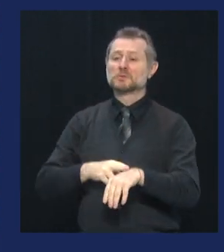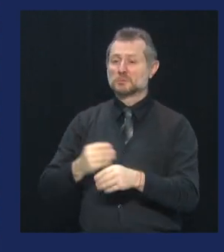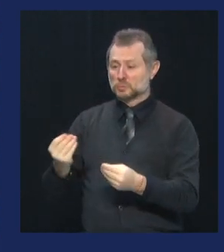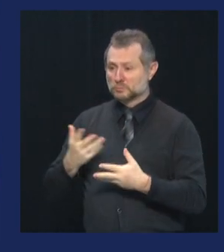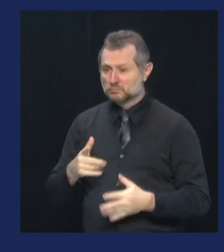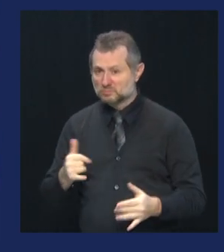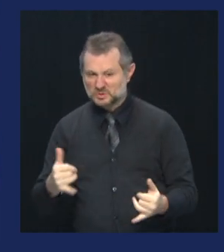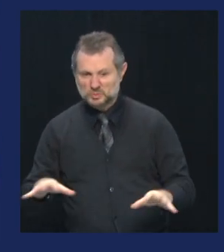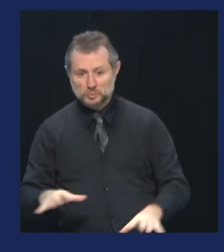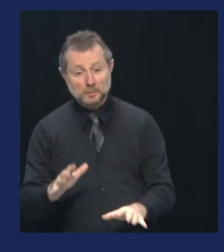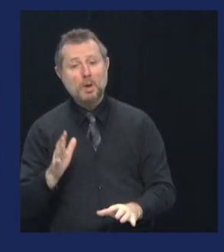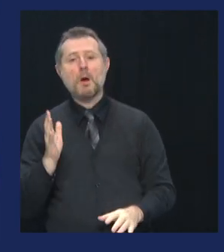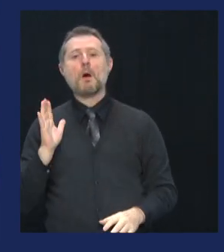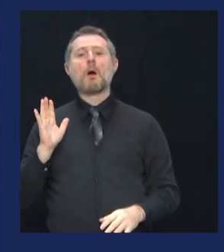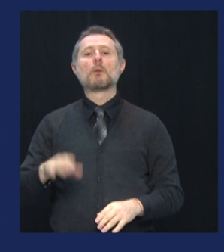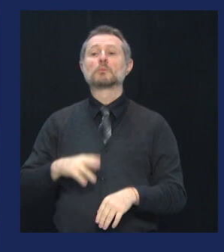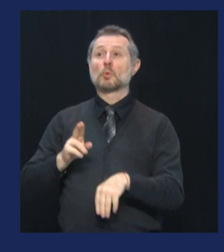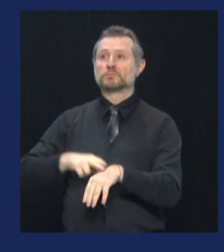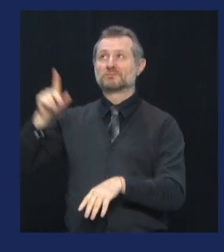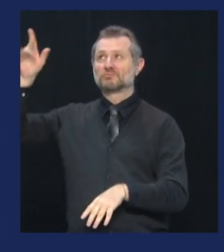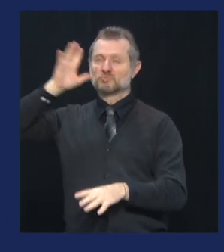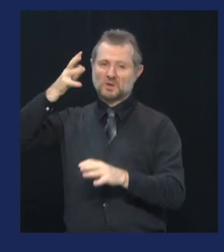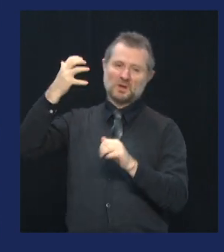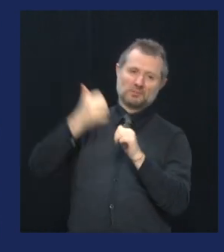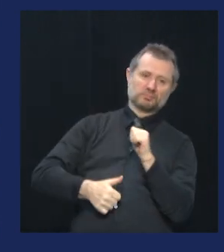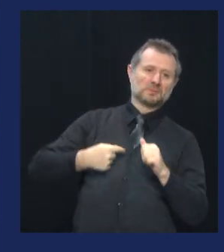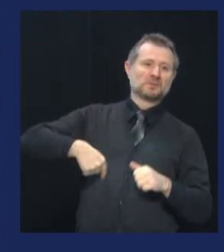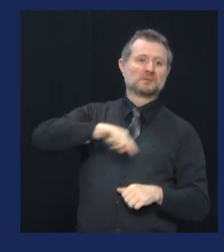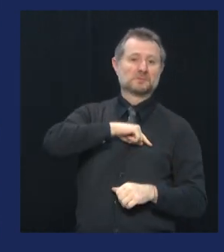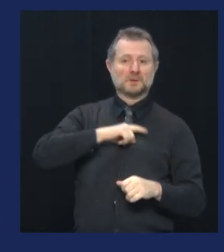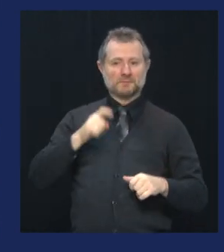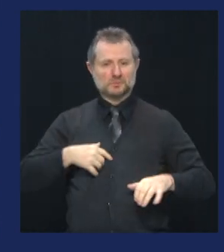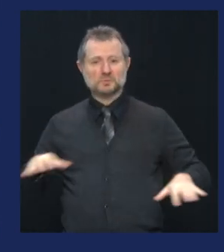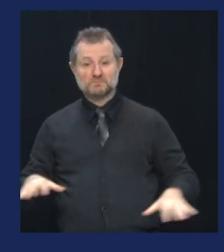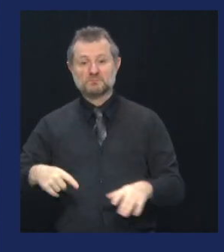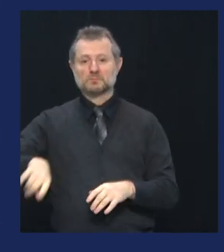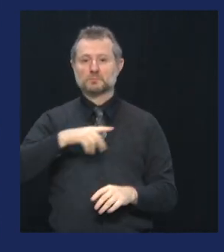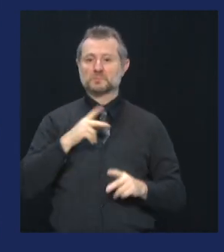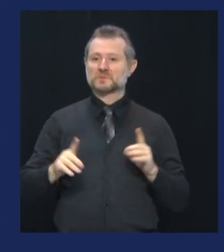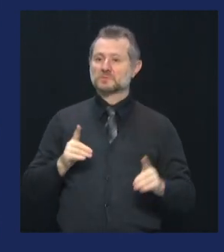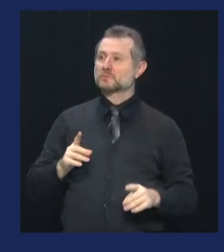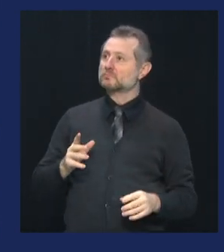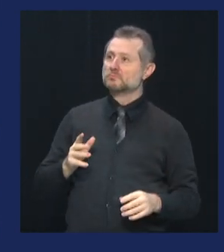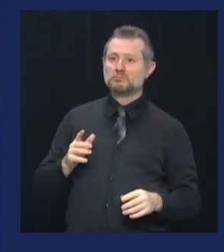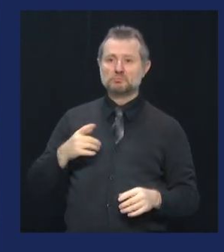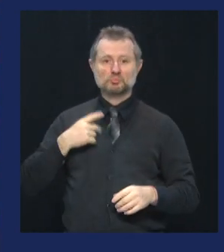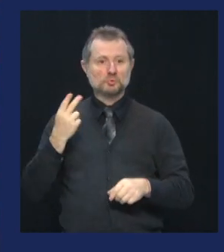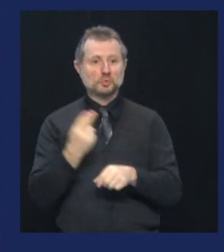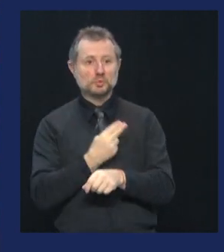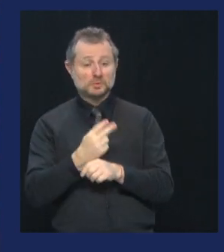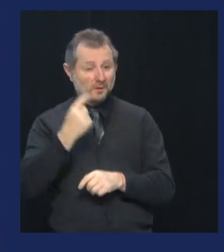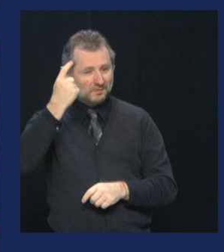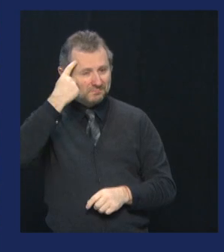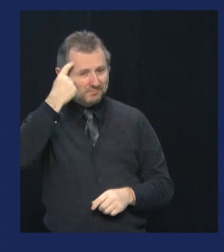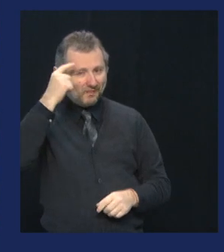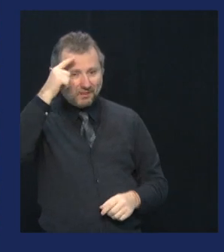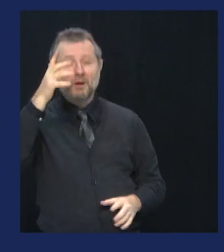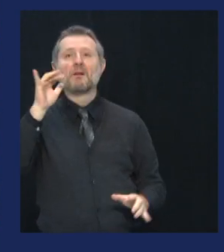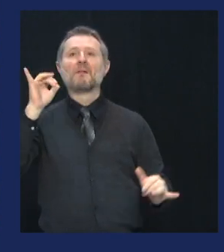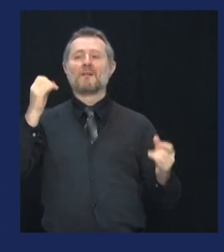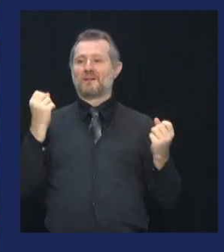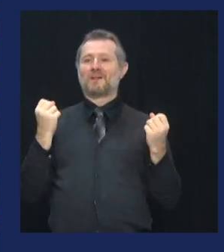every thinking person understands this reality. But yet, the world watches, frets,